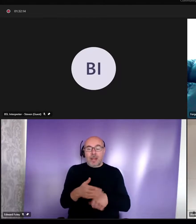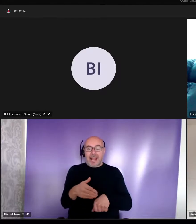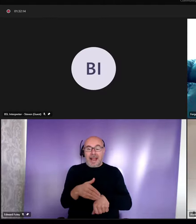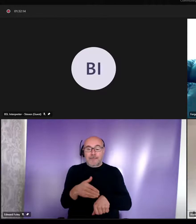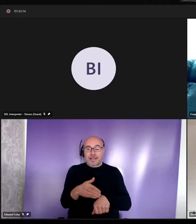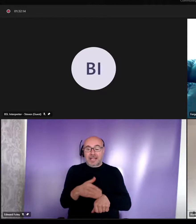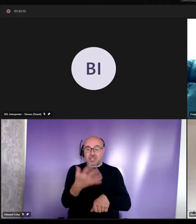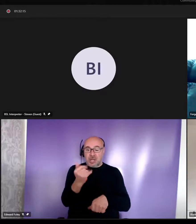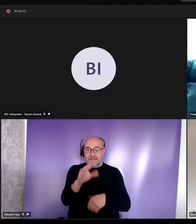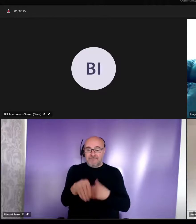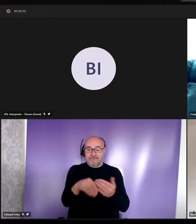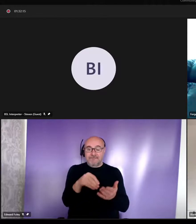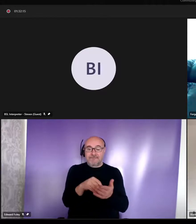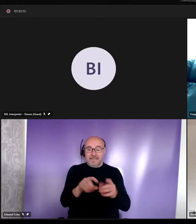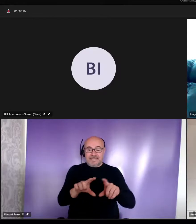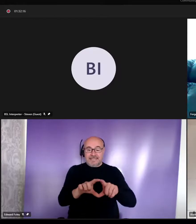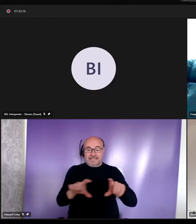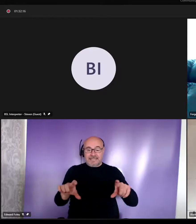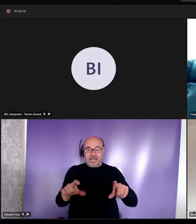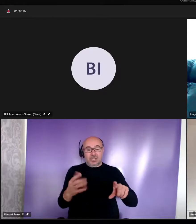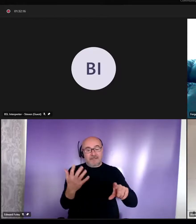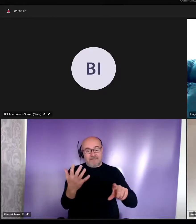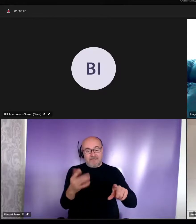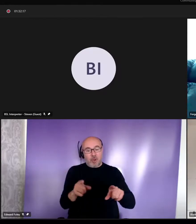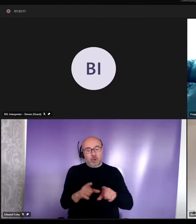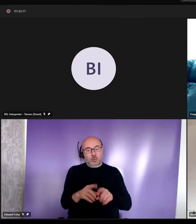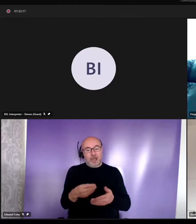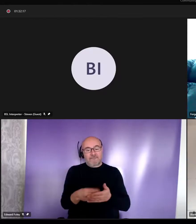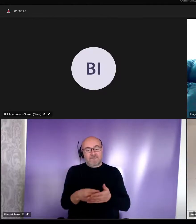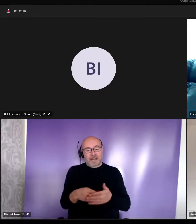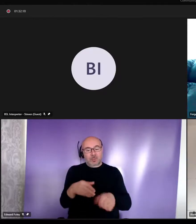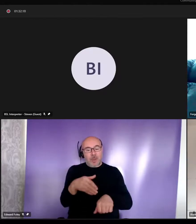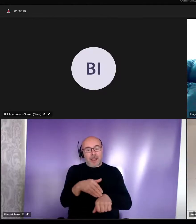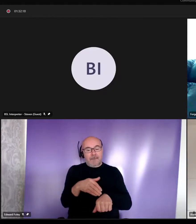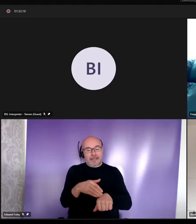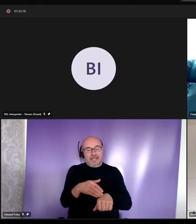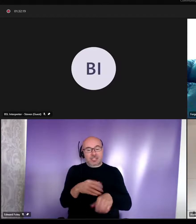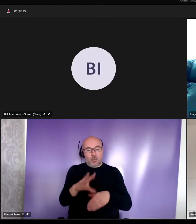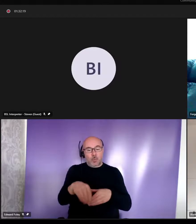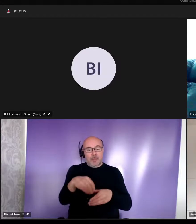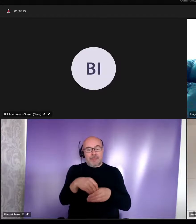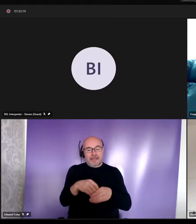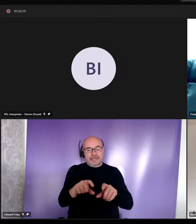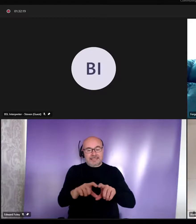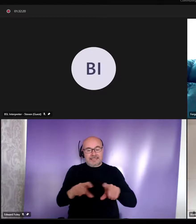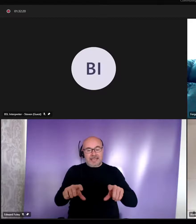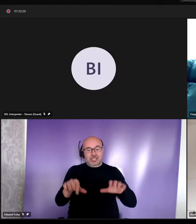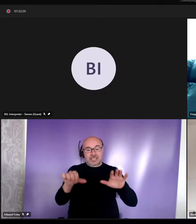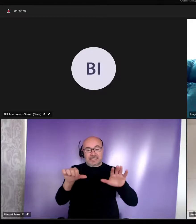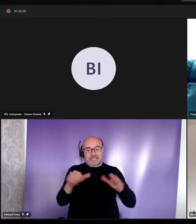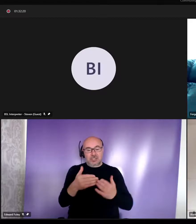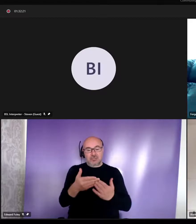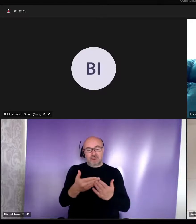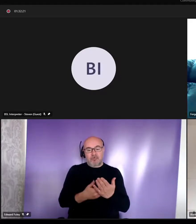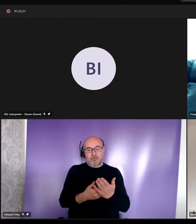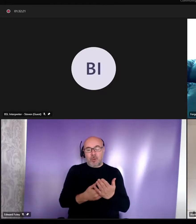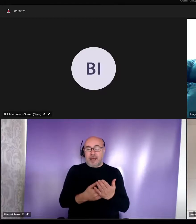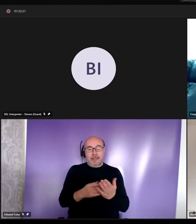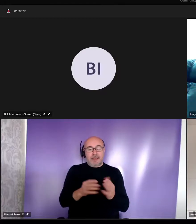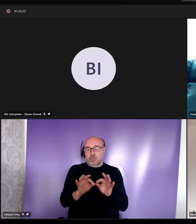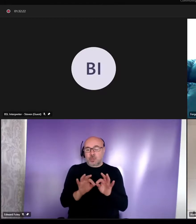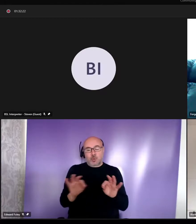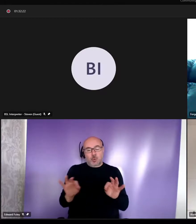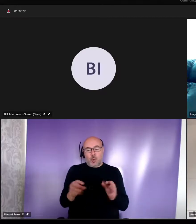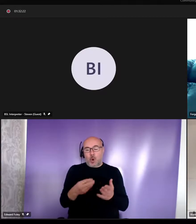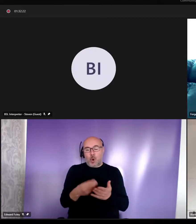report, and the financial implications are set out in section 6 of your report, which again explains there is no cost to the Council.